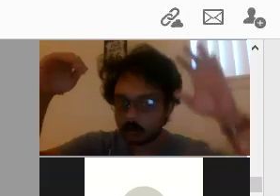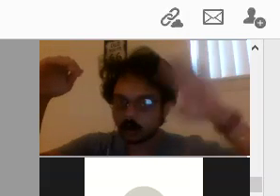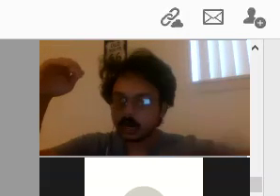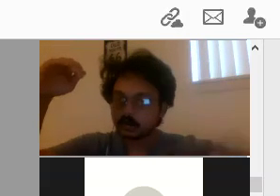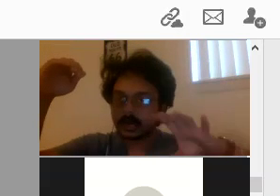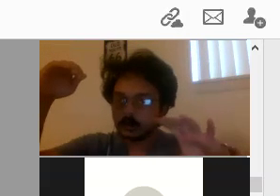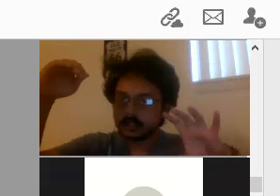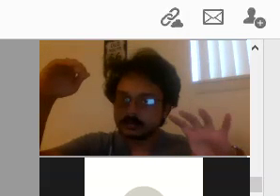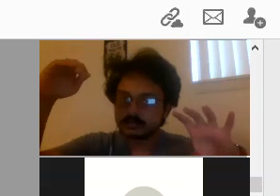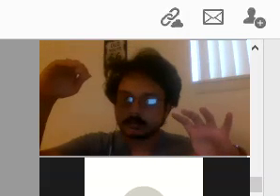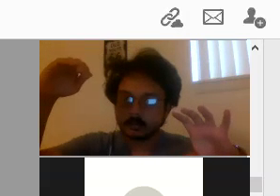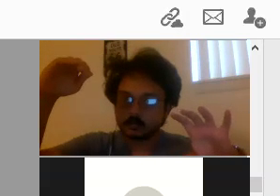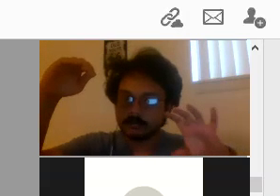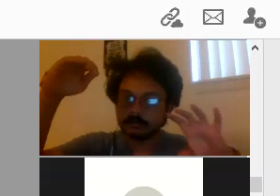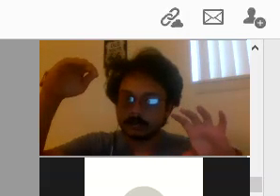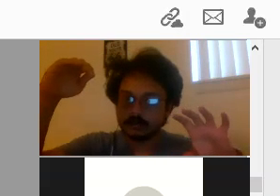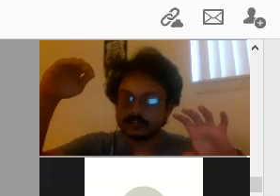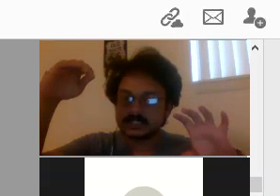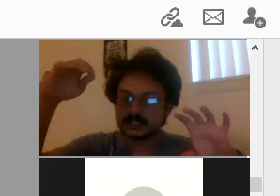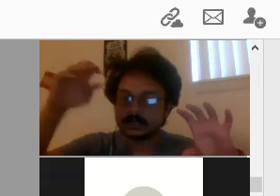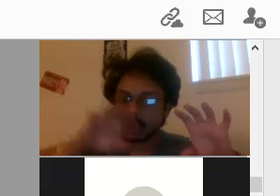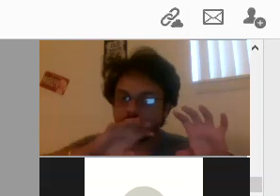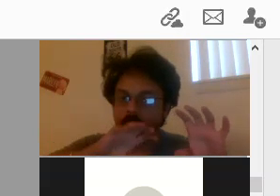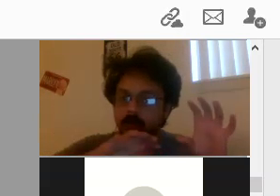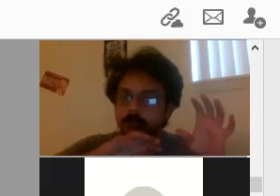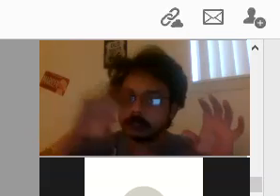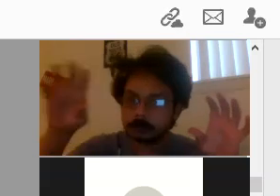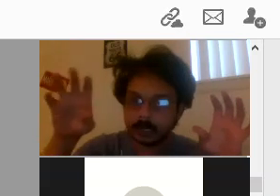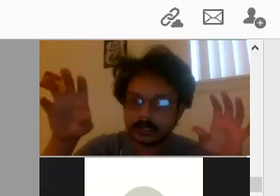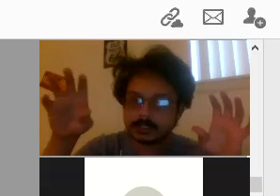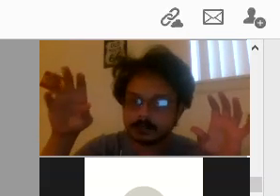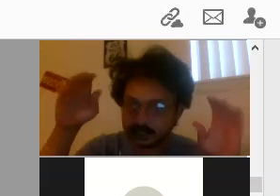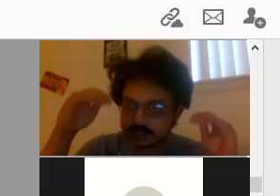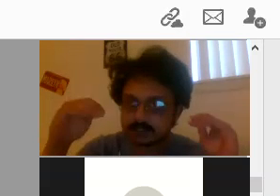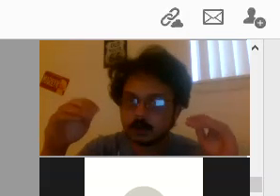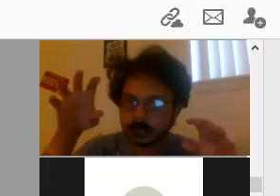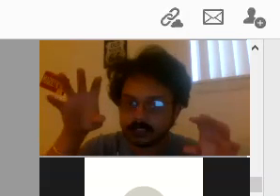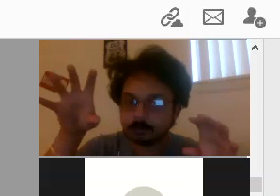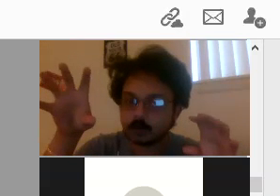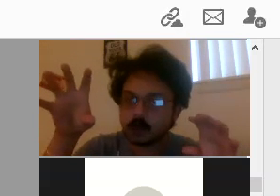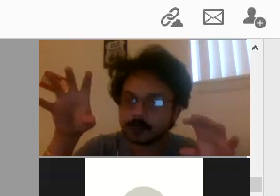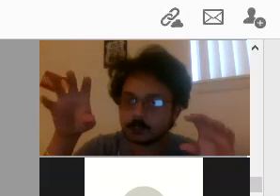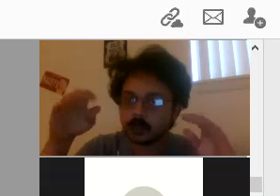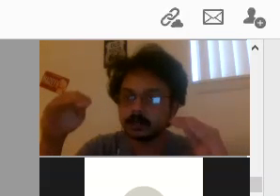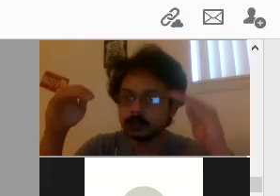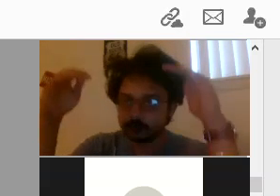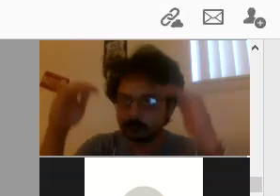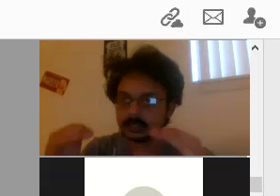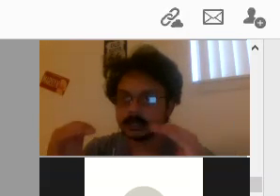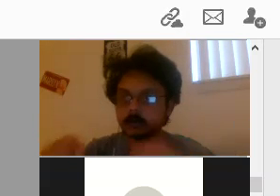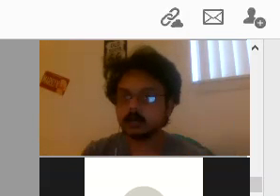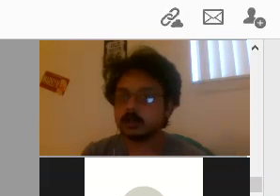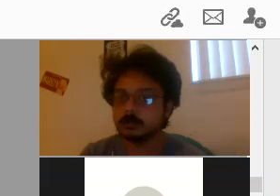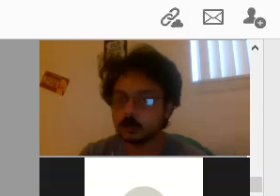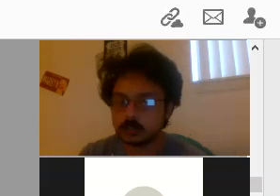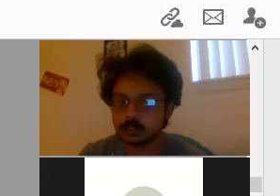essentially all our algorithms would, when we say that our algorithm is less than or is a big O of n squared, we